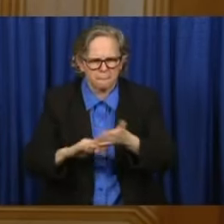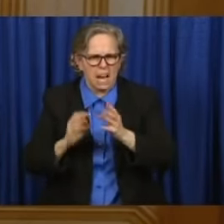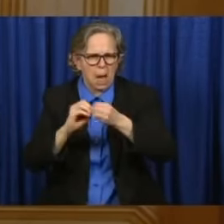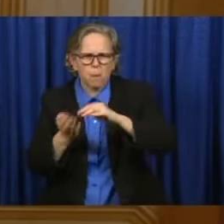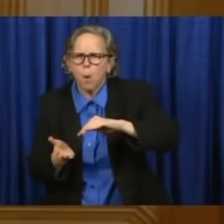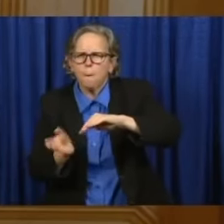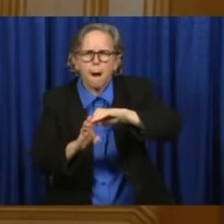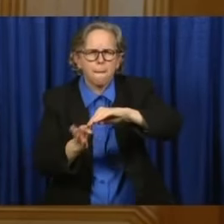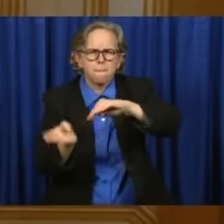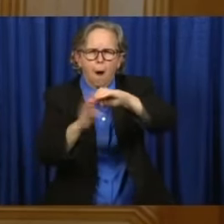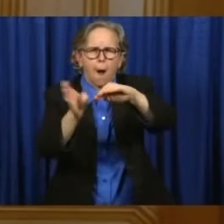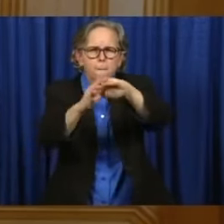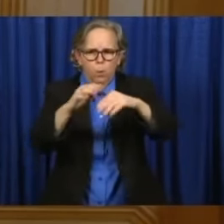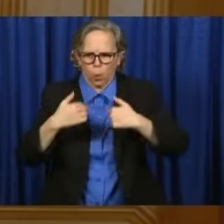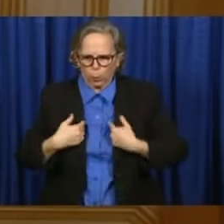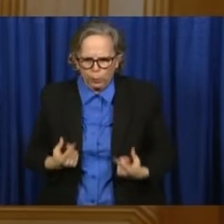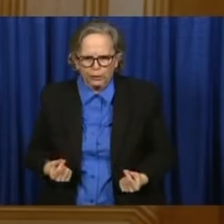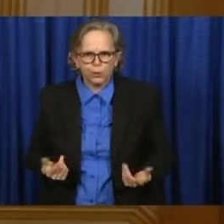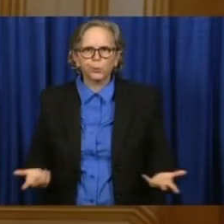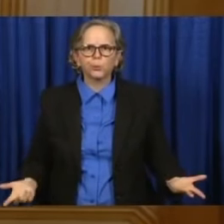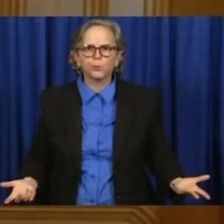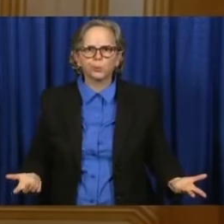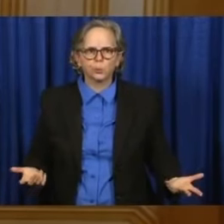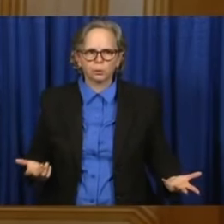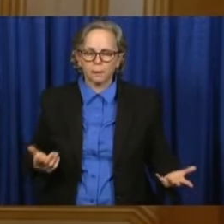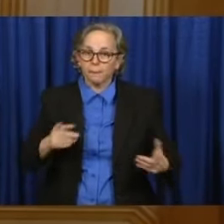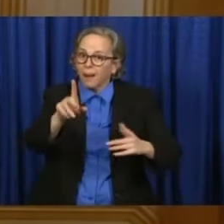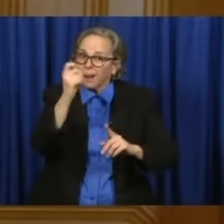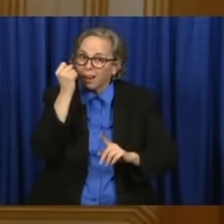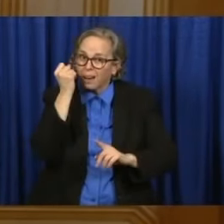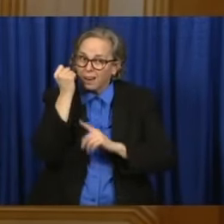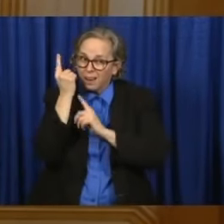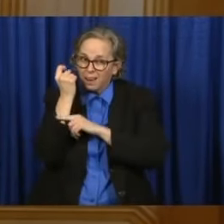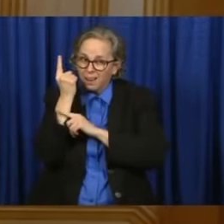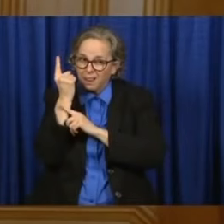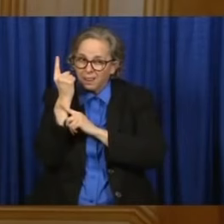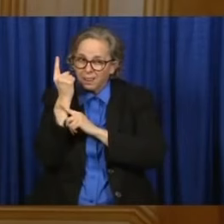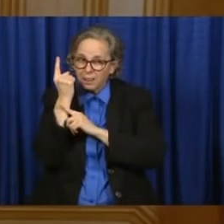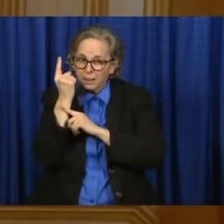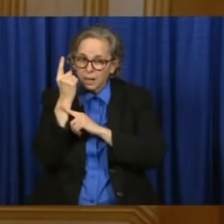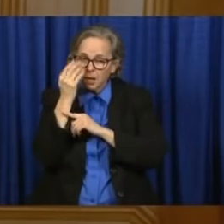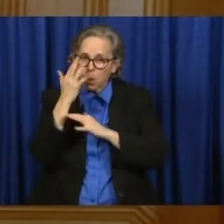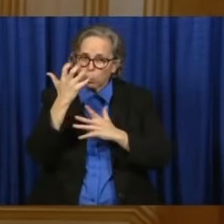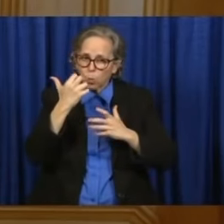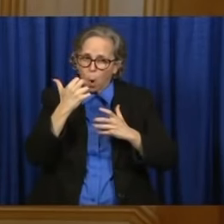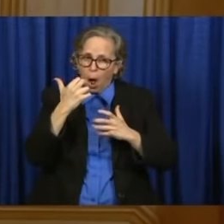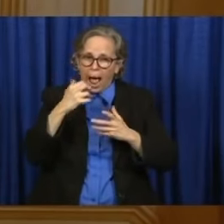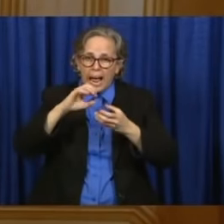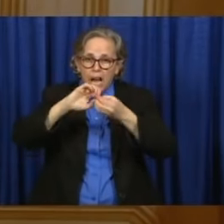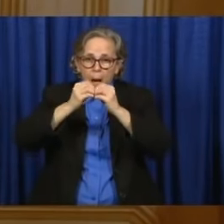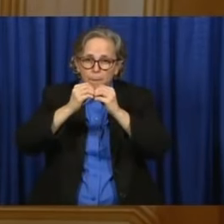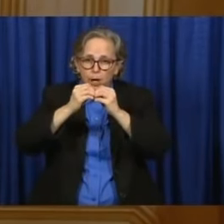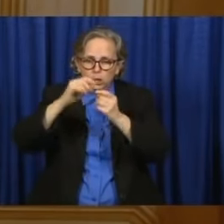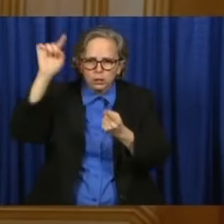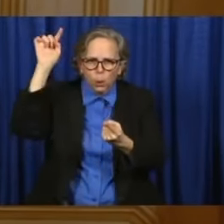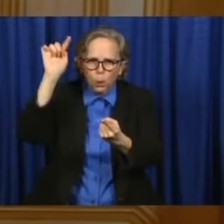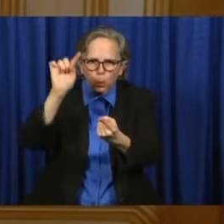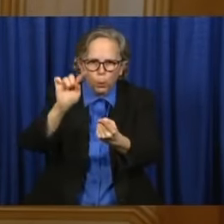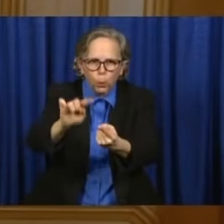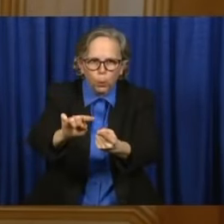But we can keep the numbers down, and we can continue to save lives. Over